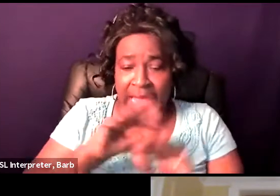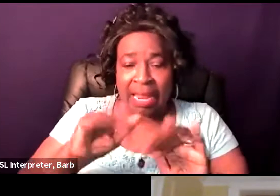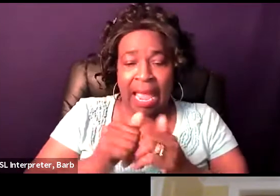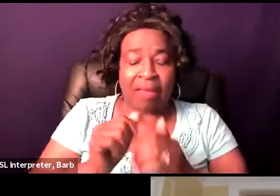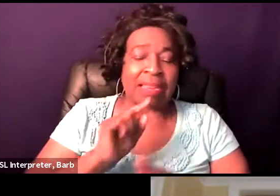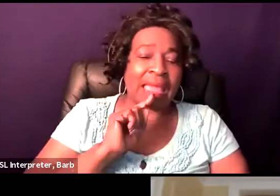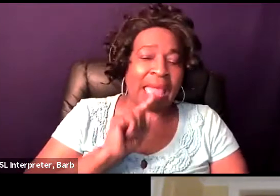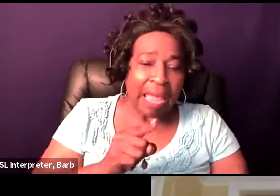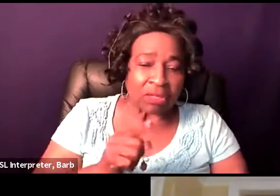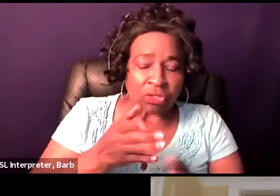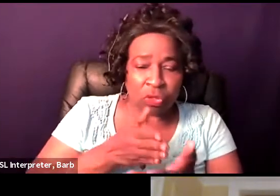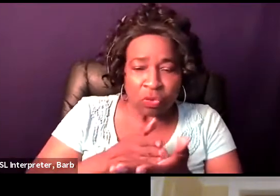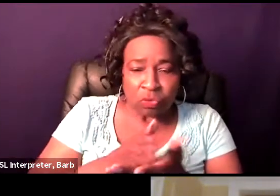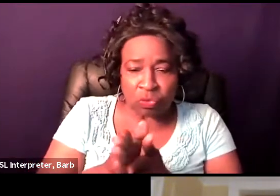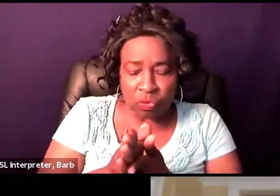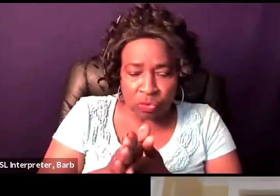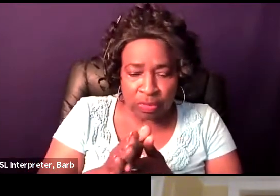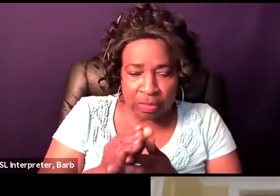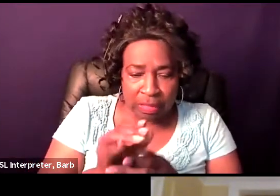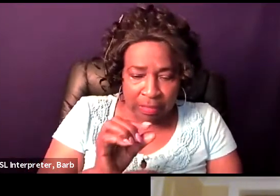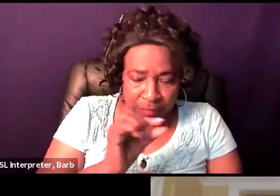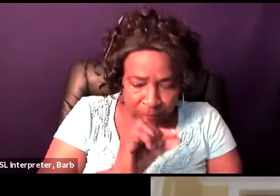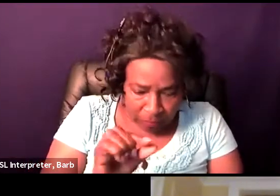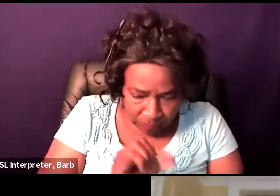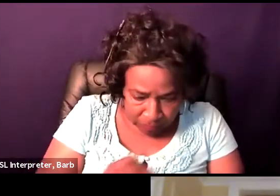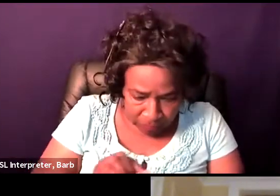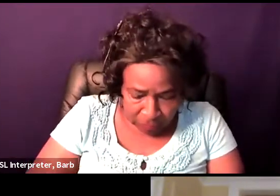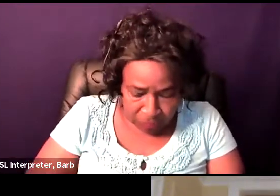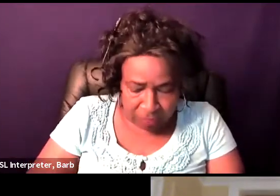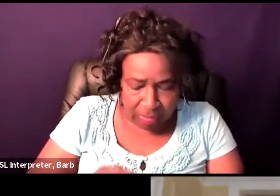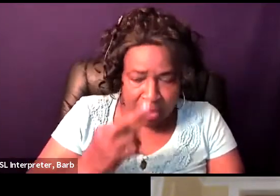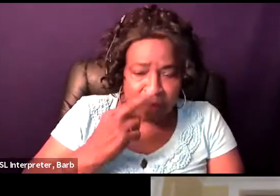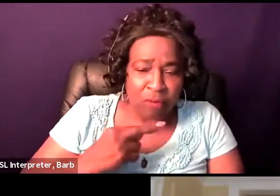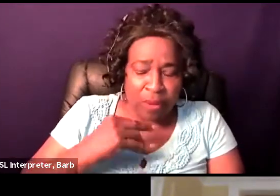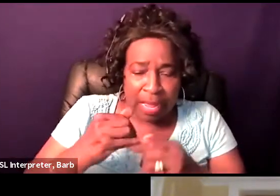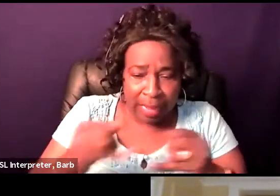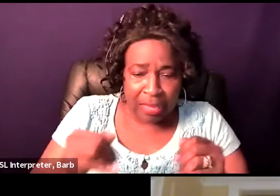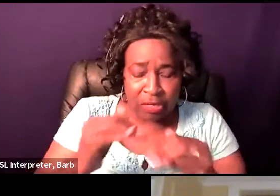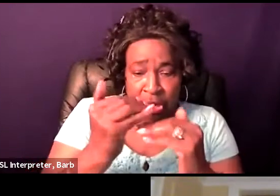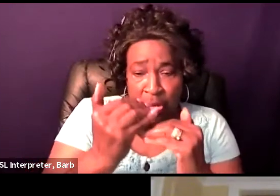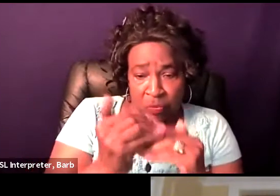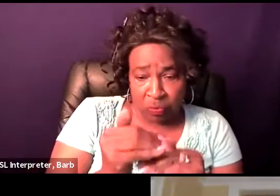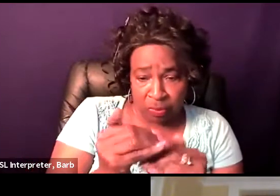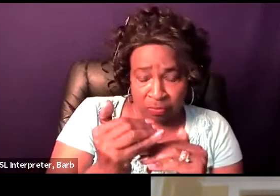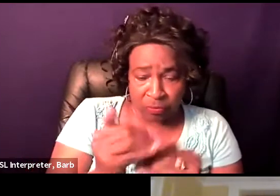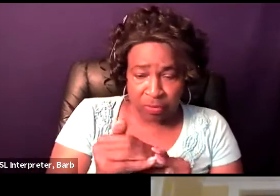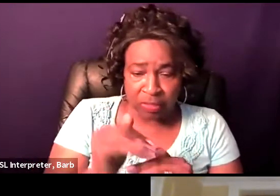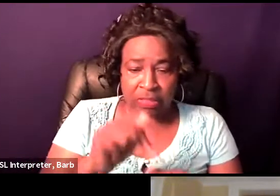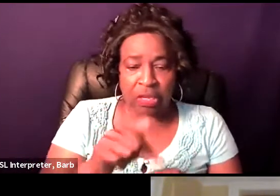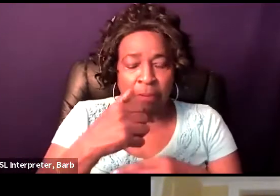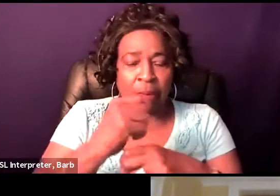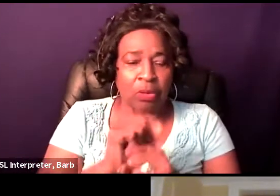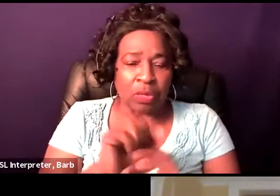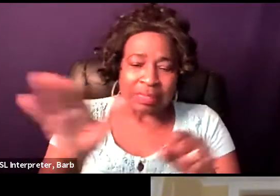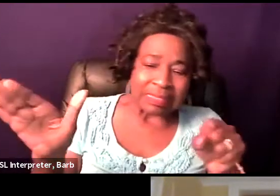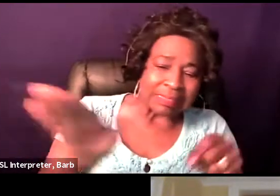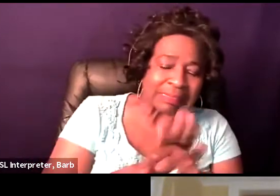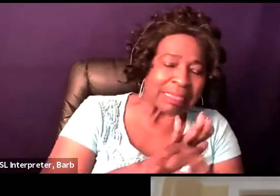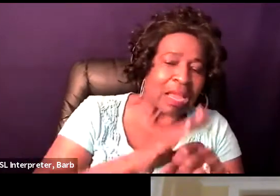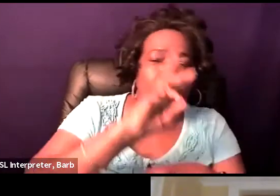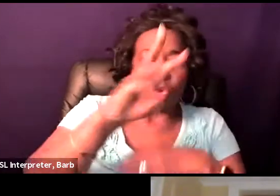through the fine print of both redlining maps and restrictive covenants, produced an entire